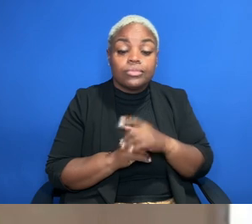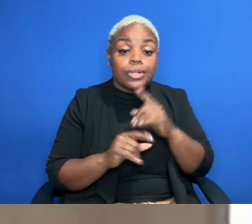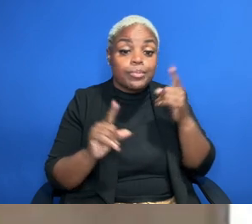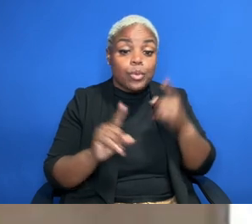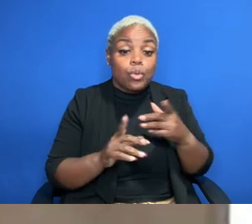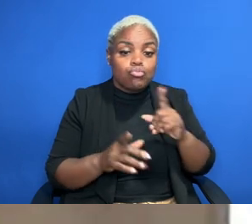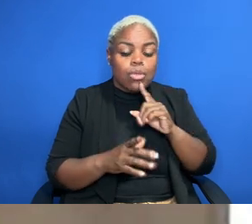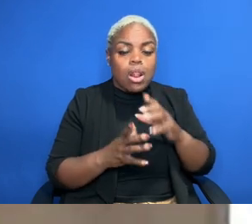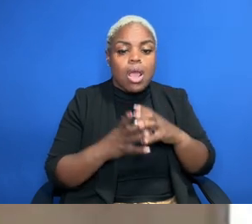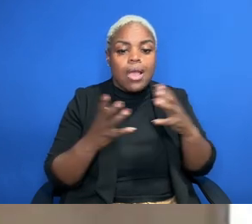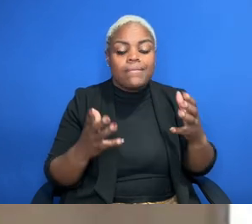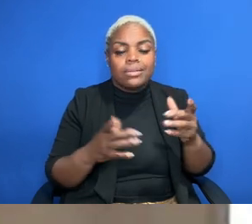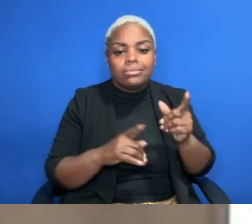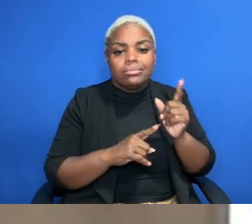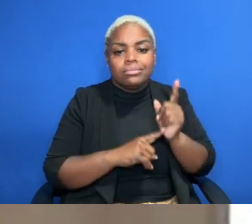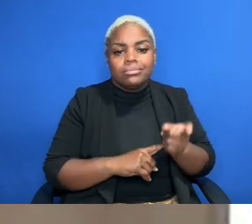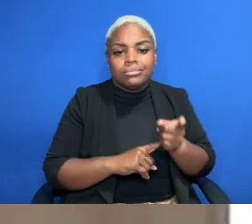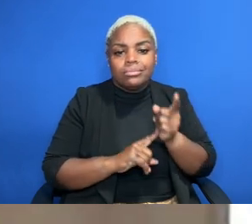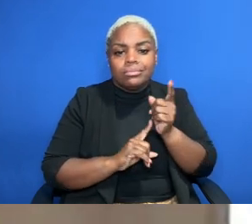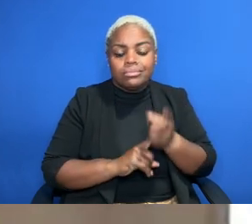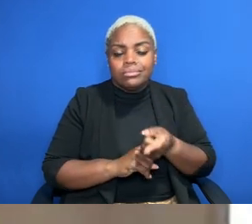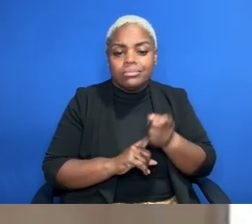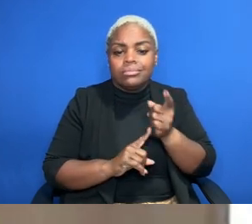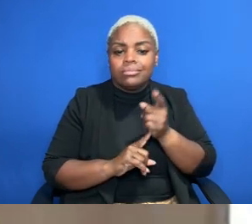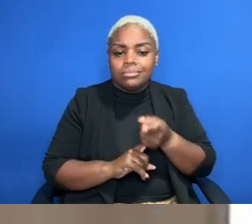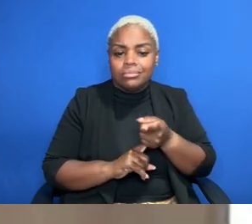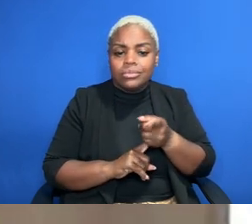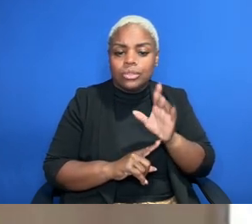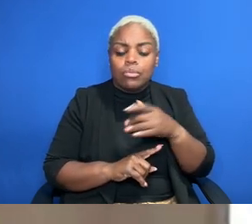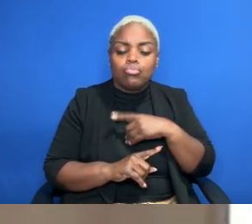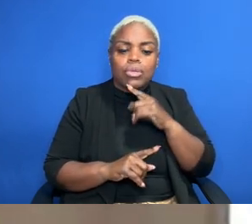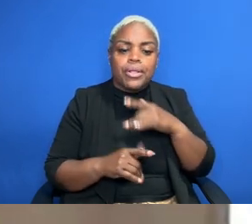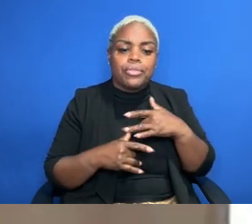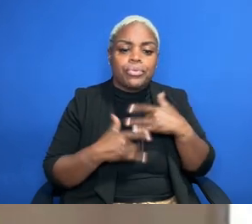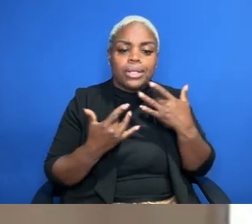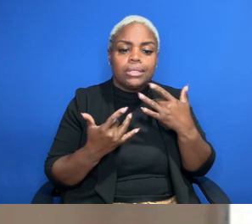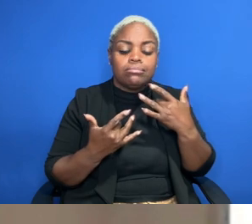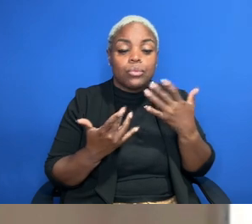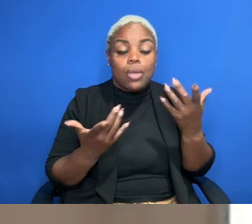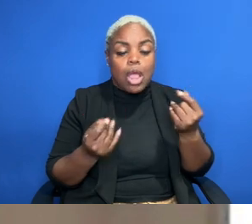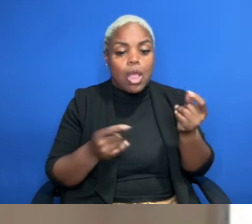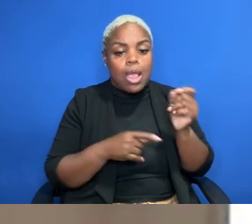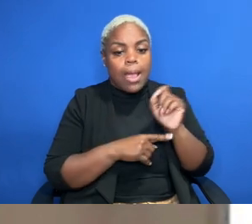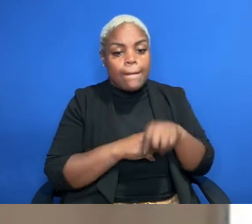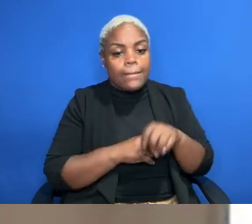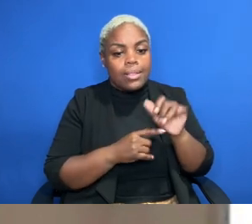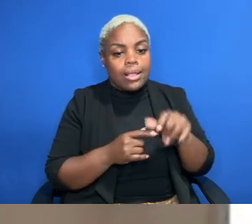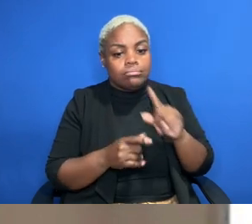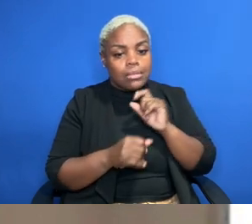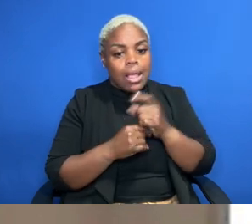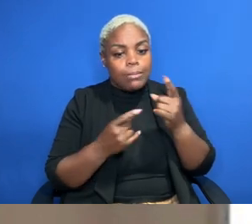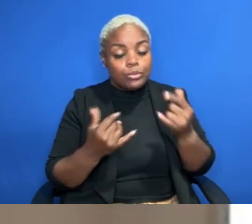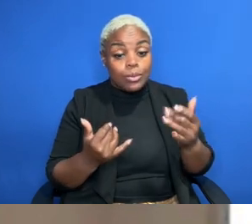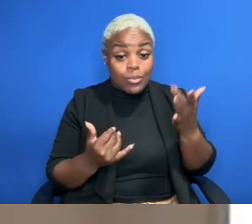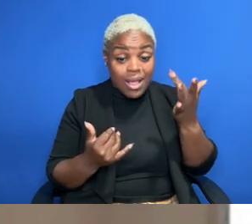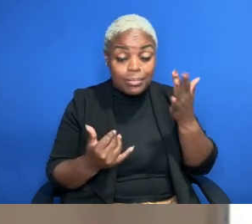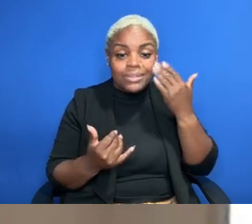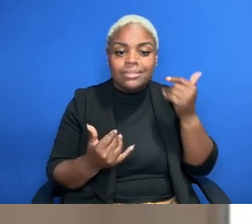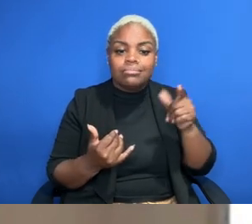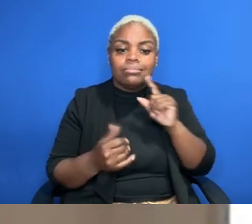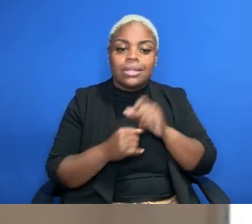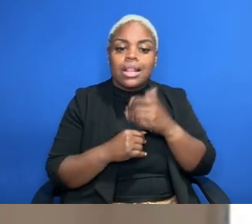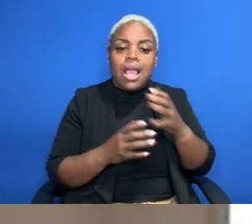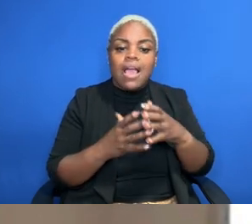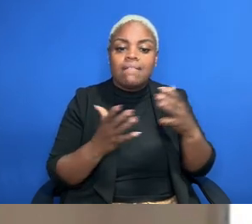provoking. And at this point, there is a lot of momentum, and that's why I'm so thrilled with the outcome of what happened today,